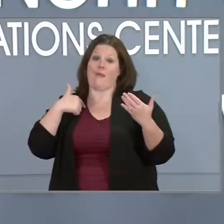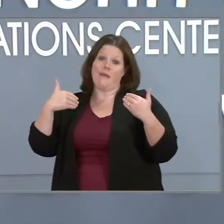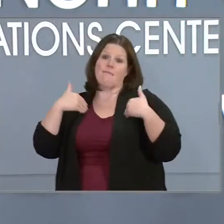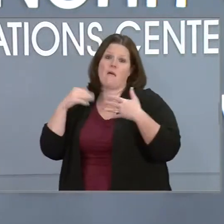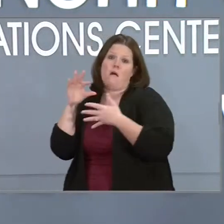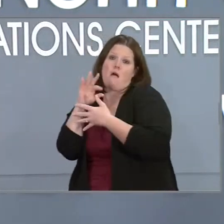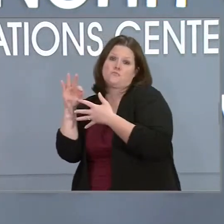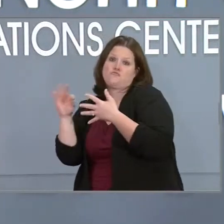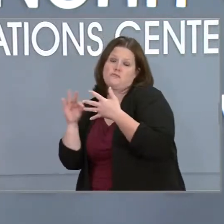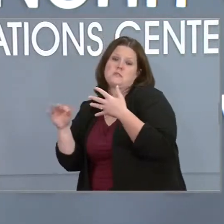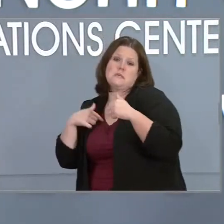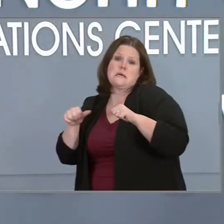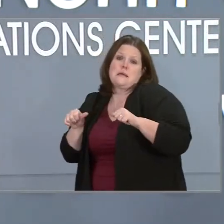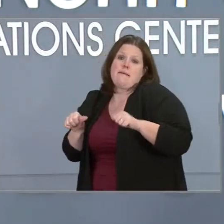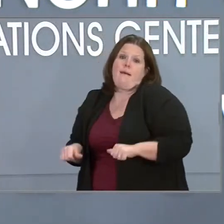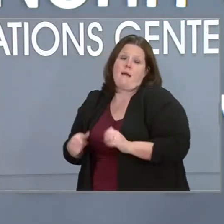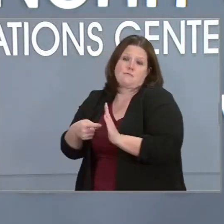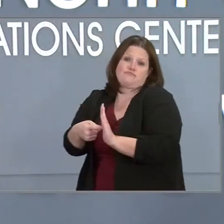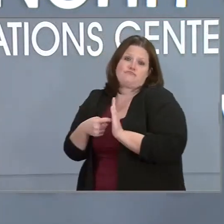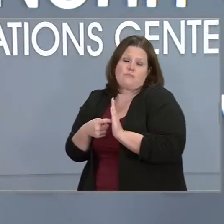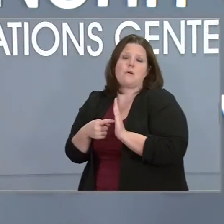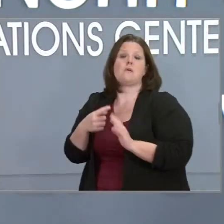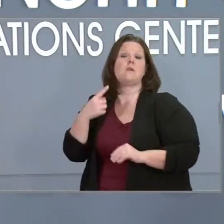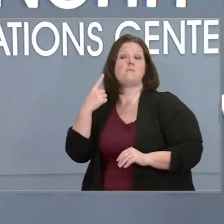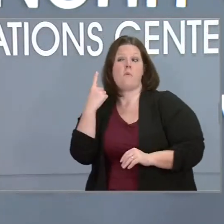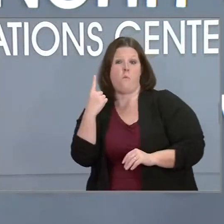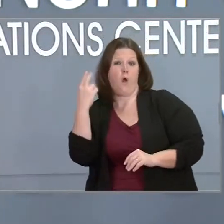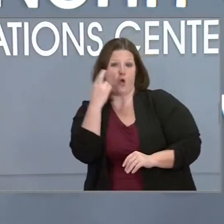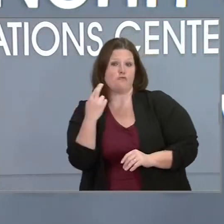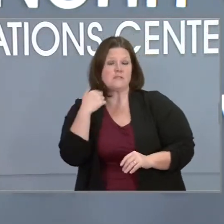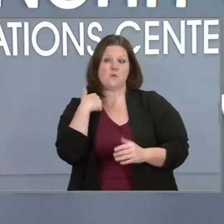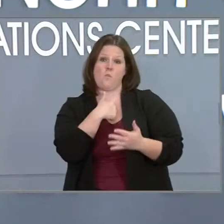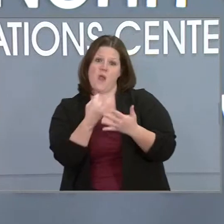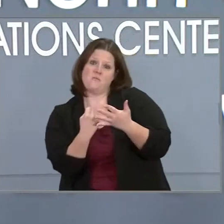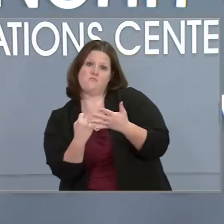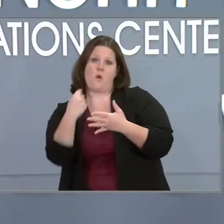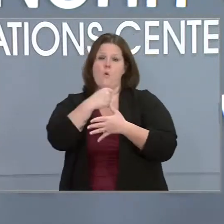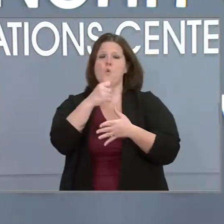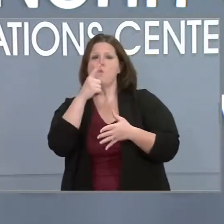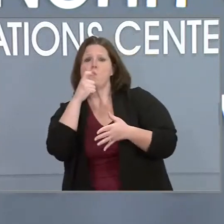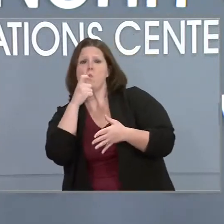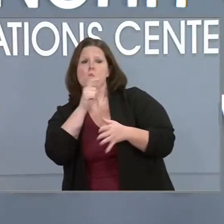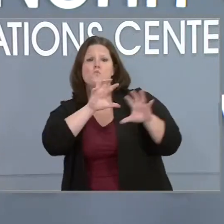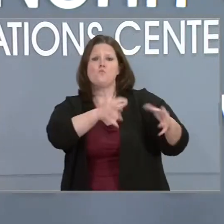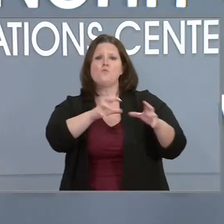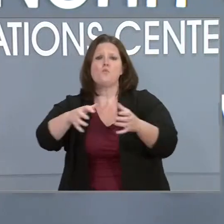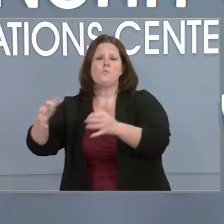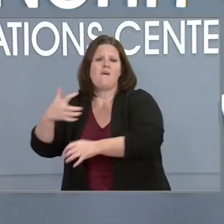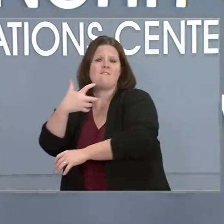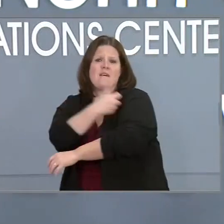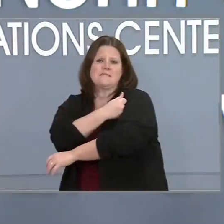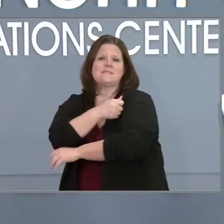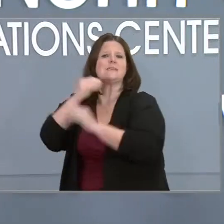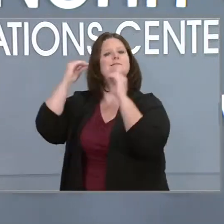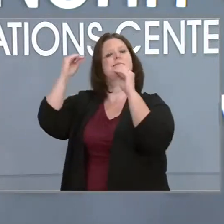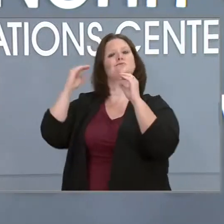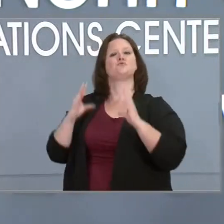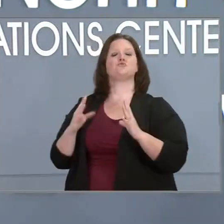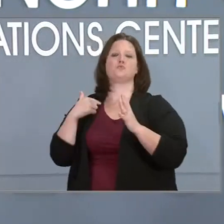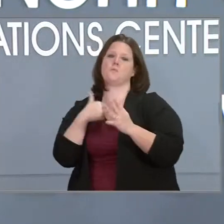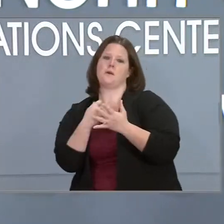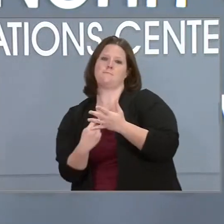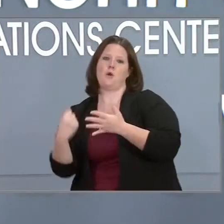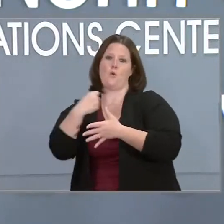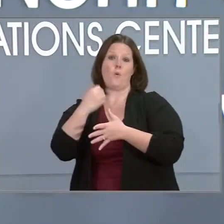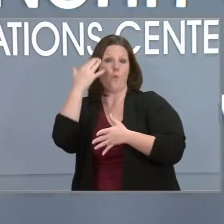moved teachers up in the vaccination priority is because we knew it was important for them to get it. And right now,